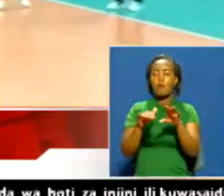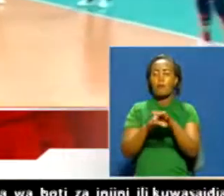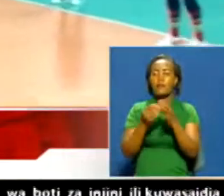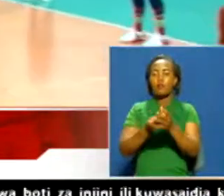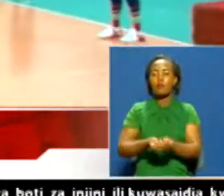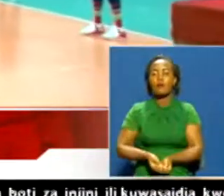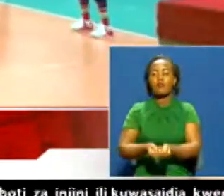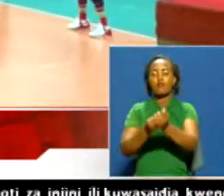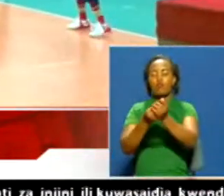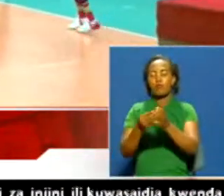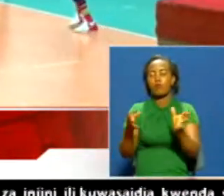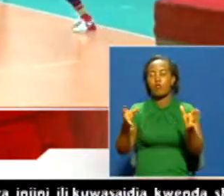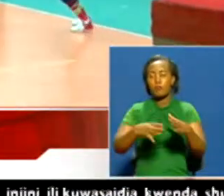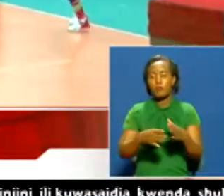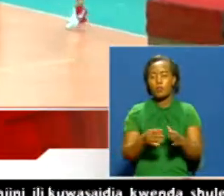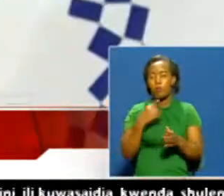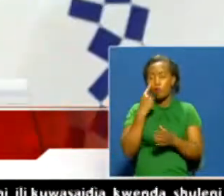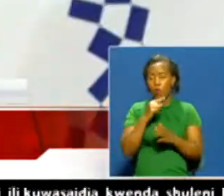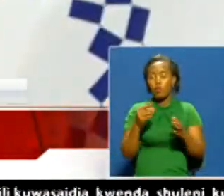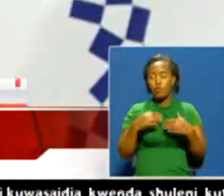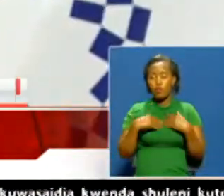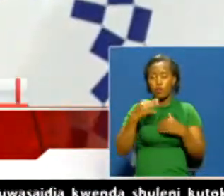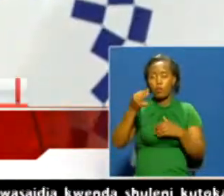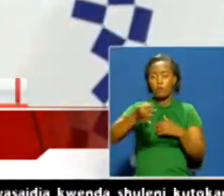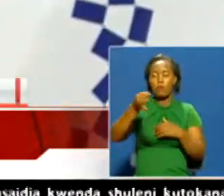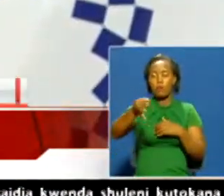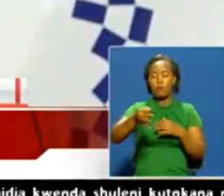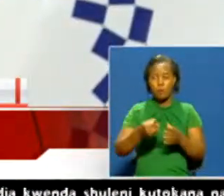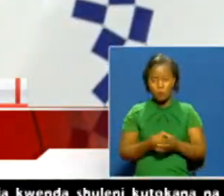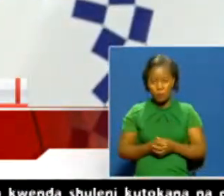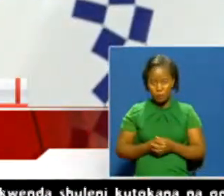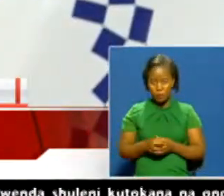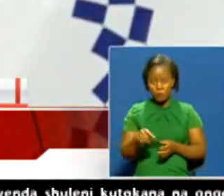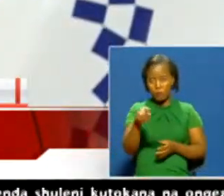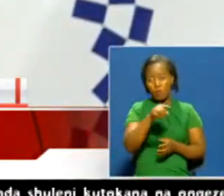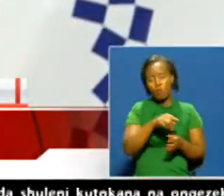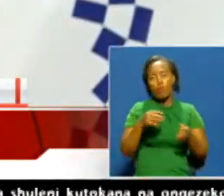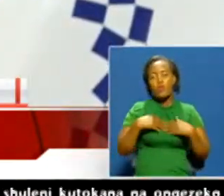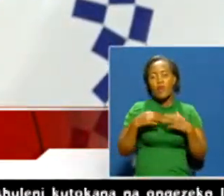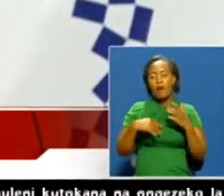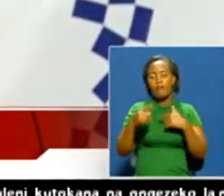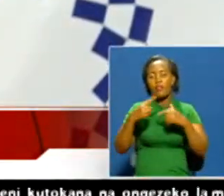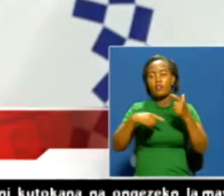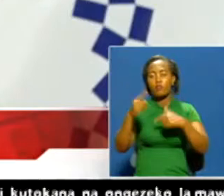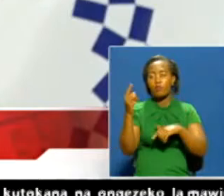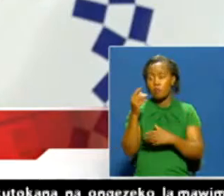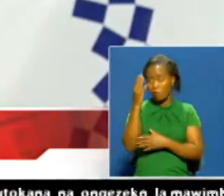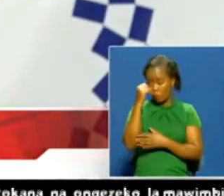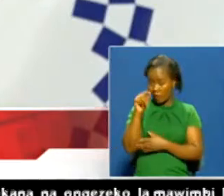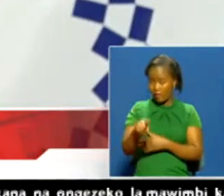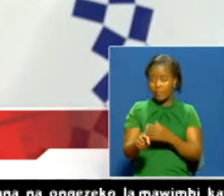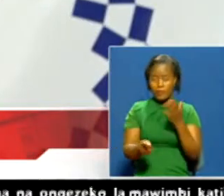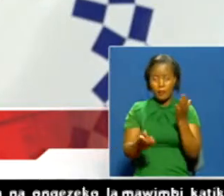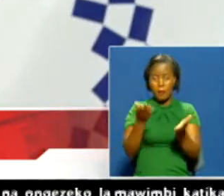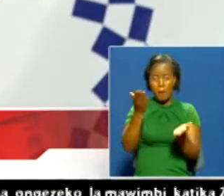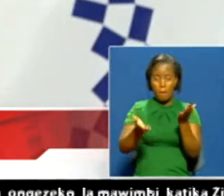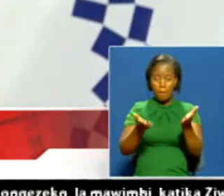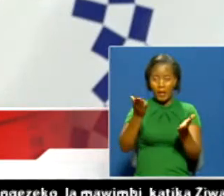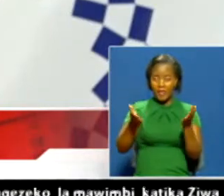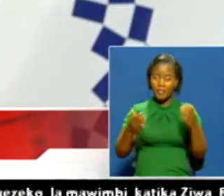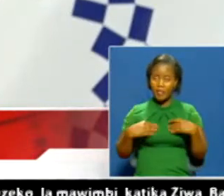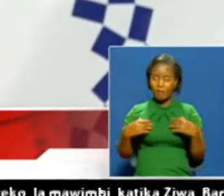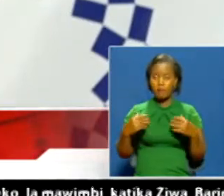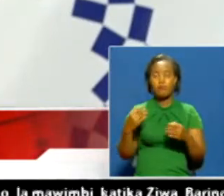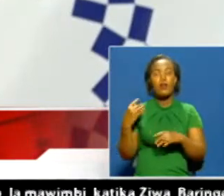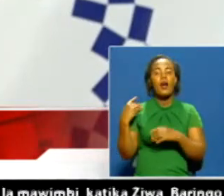watakaoendeleza umahiri wa timu hiyo katika siku zijazo. So I'm happy with the squad that we have now because it is balanced. I have experienced players